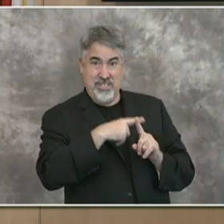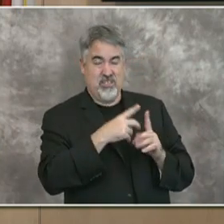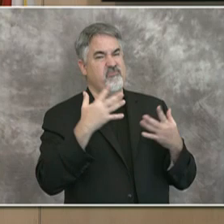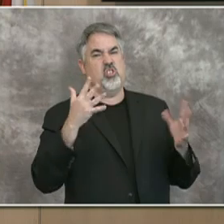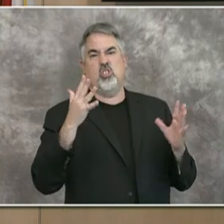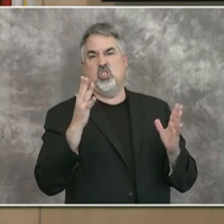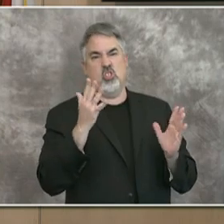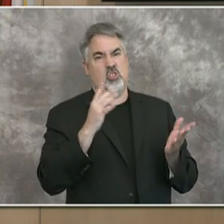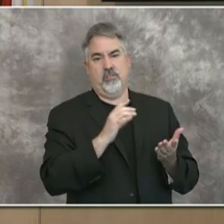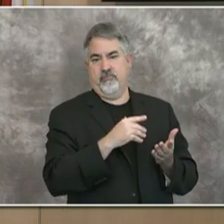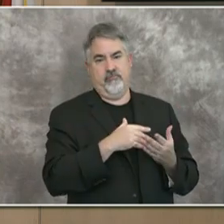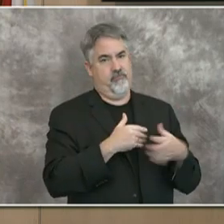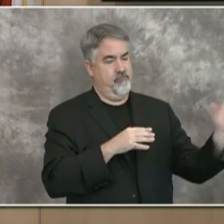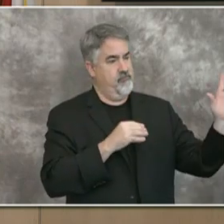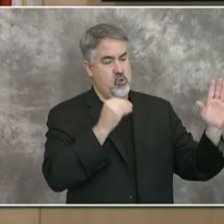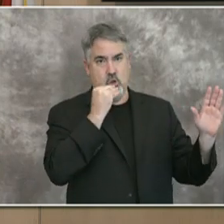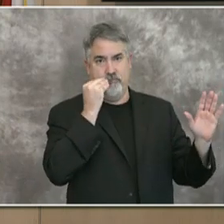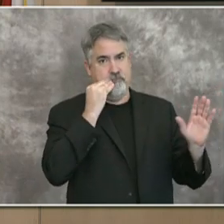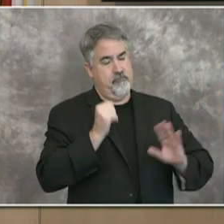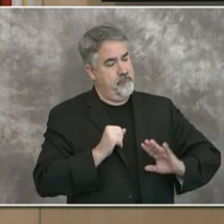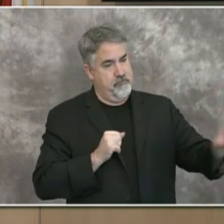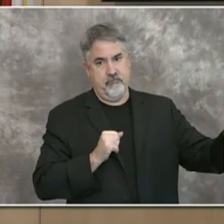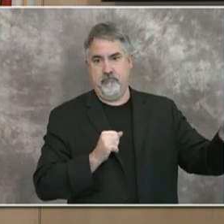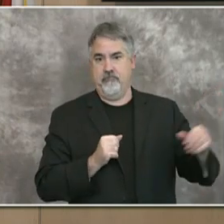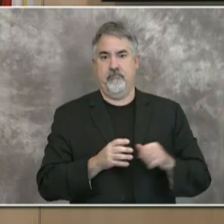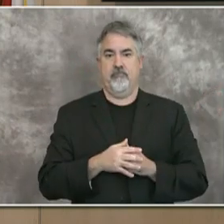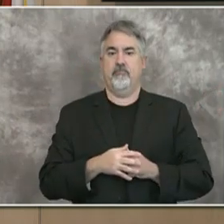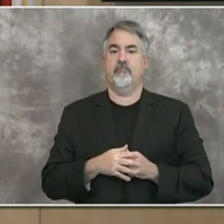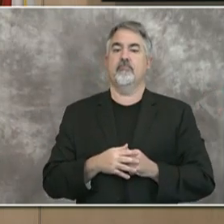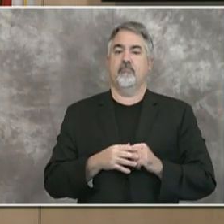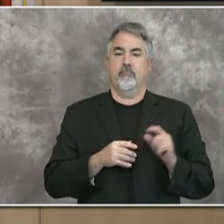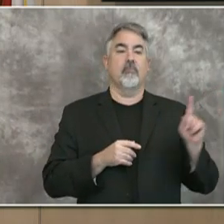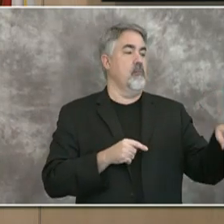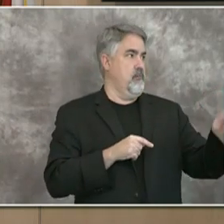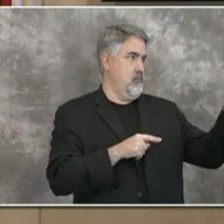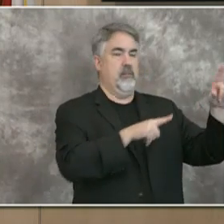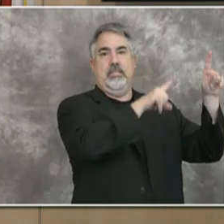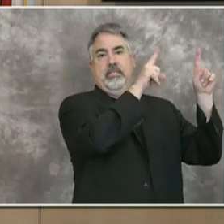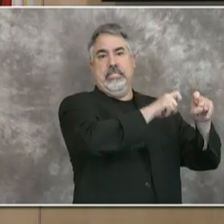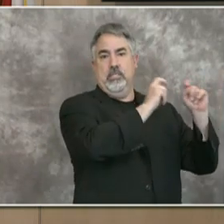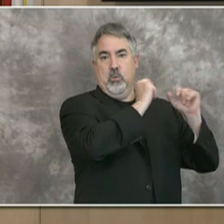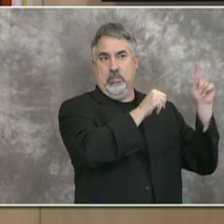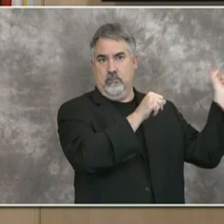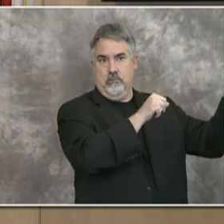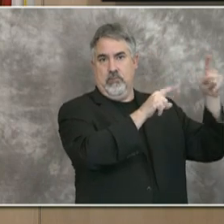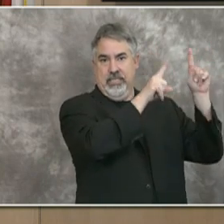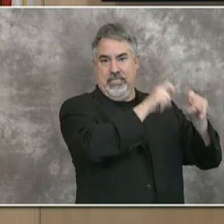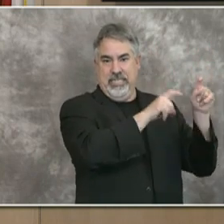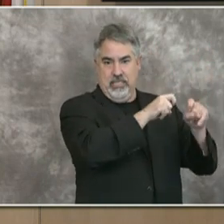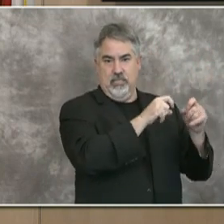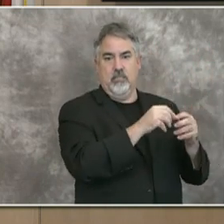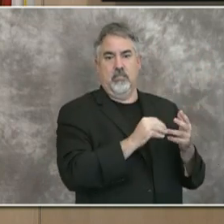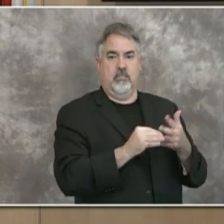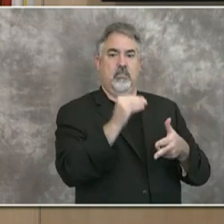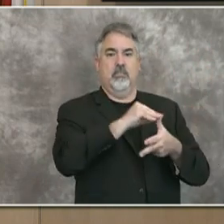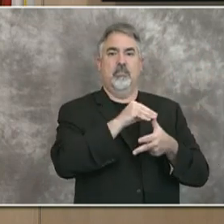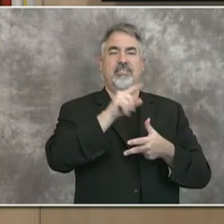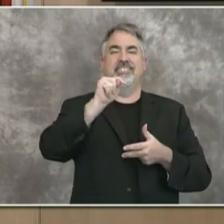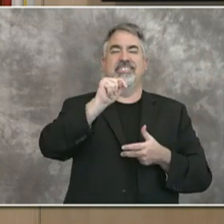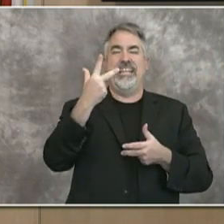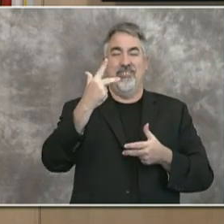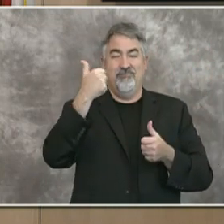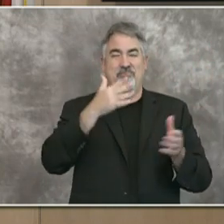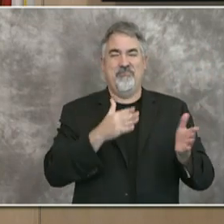home, but having a test ordered for them, they can rapidly get tested and work into our T3 system is going to be a critically important part of what we